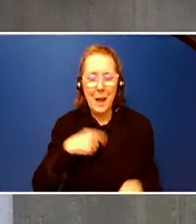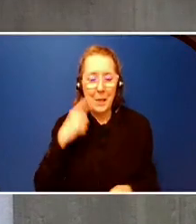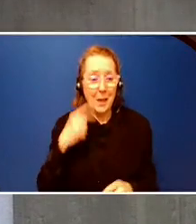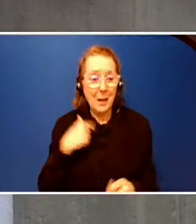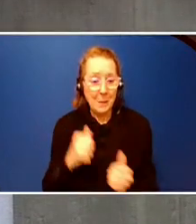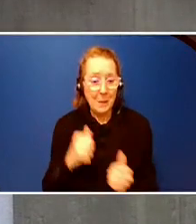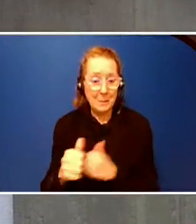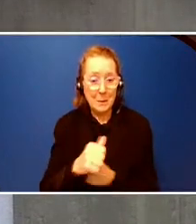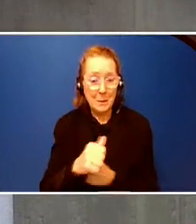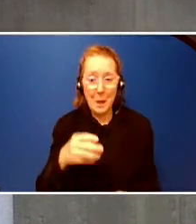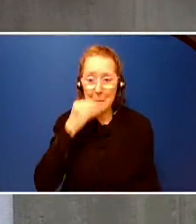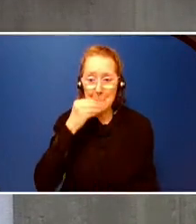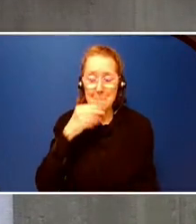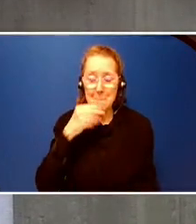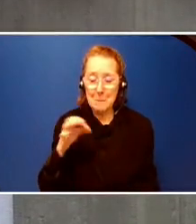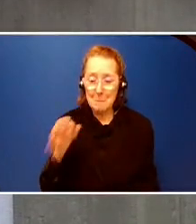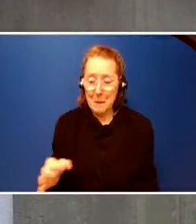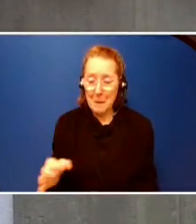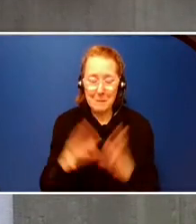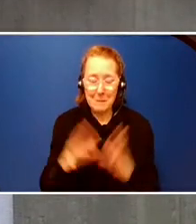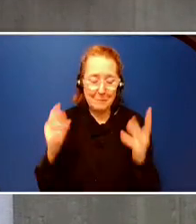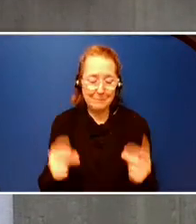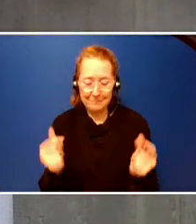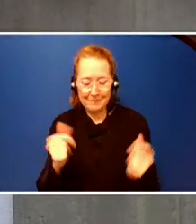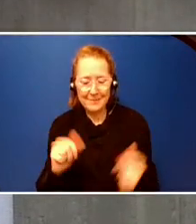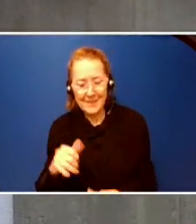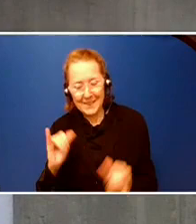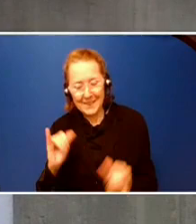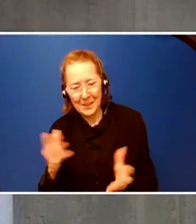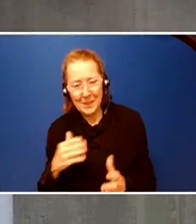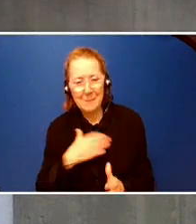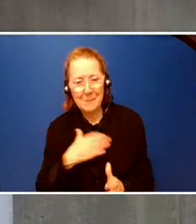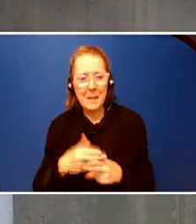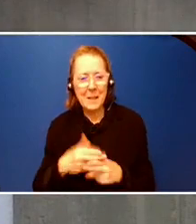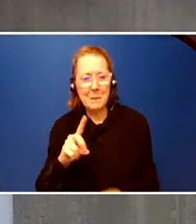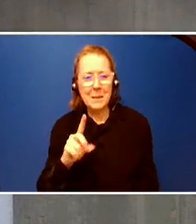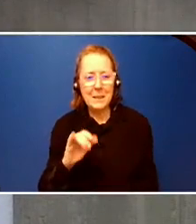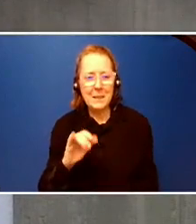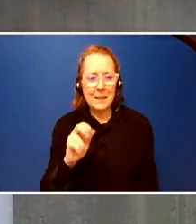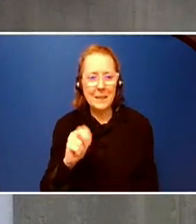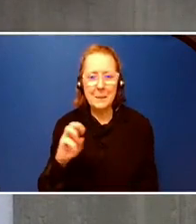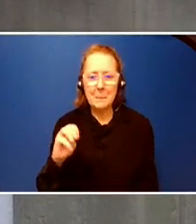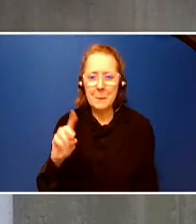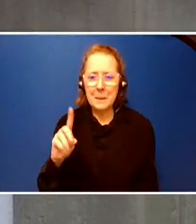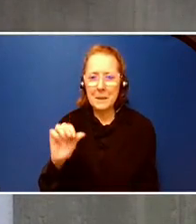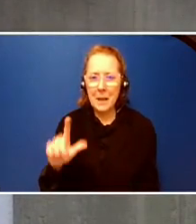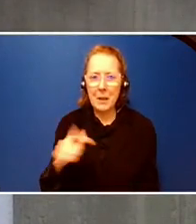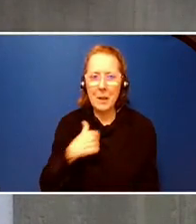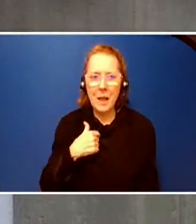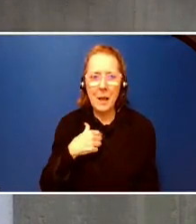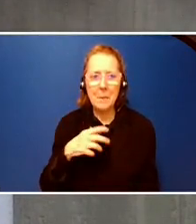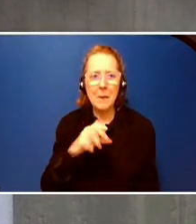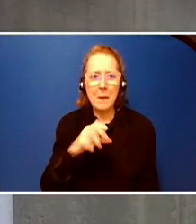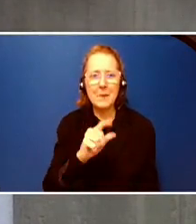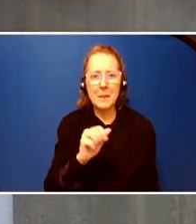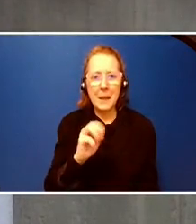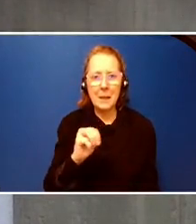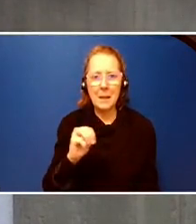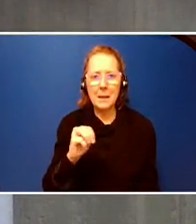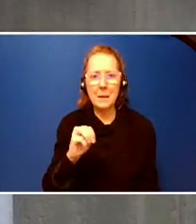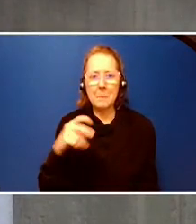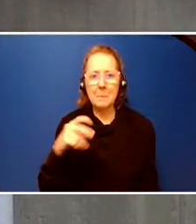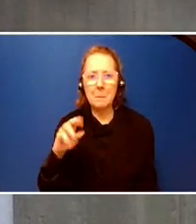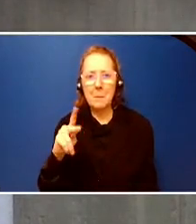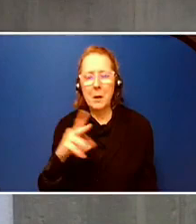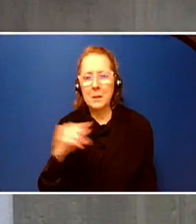that. So. My name is Dylan McDowell, and I'm chair of the Salem Parks and Recreation Advisory Board, or more commonly called SPRAB. I'm very excited to be